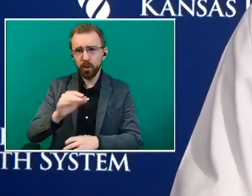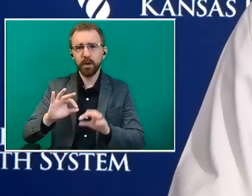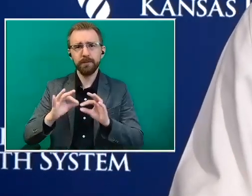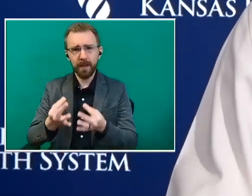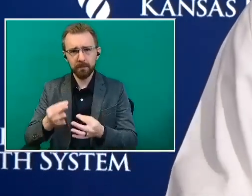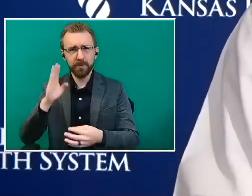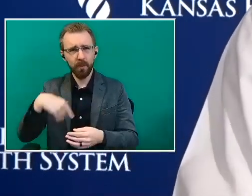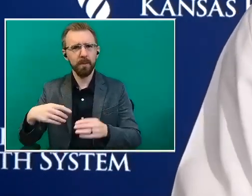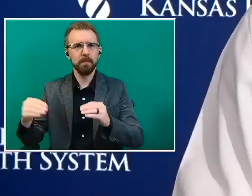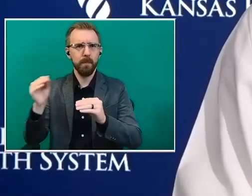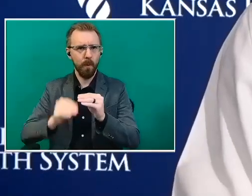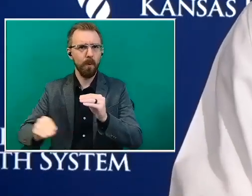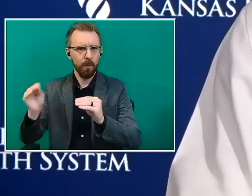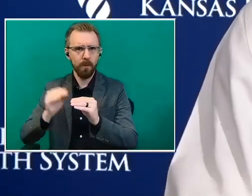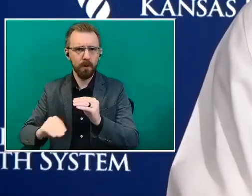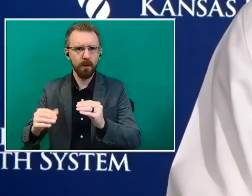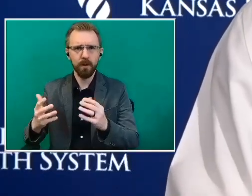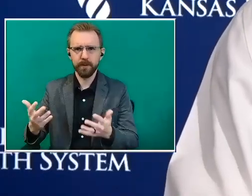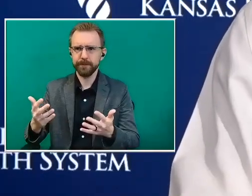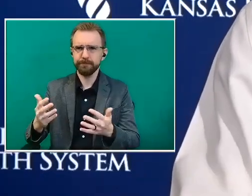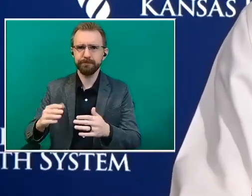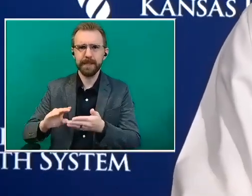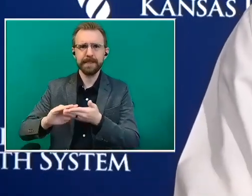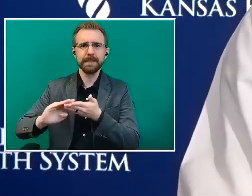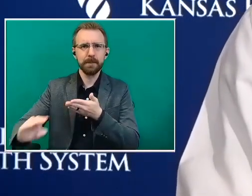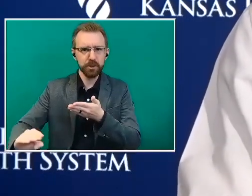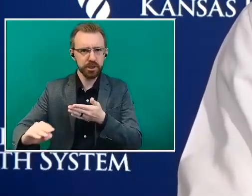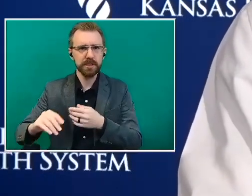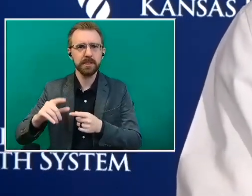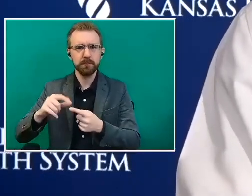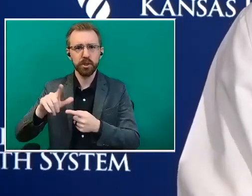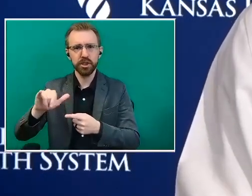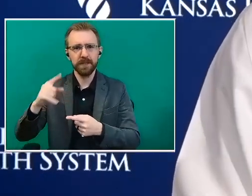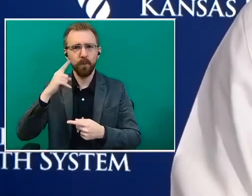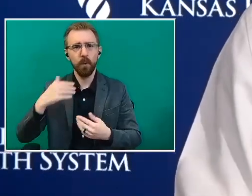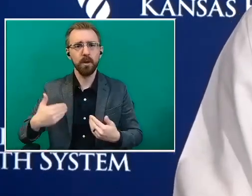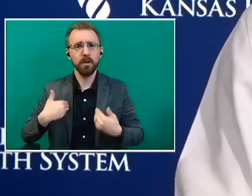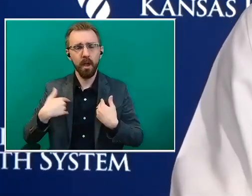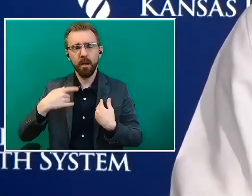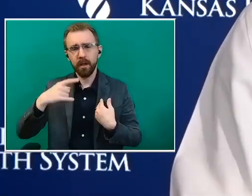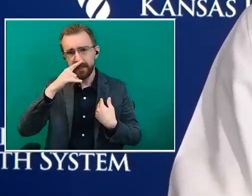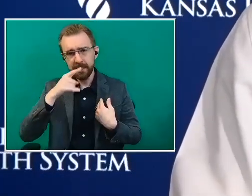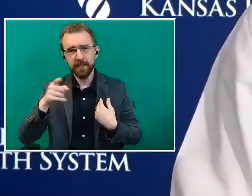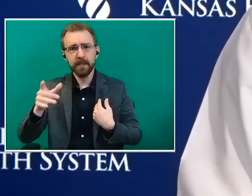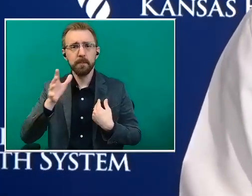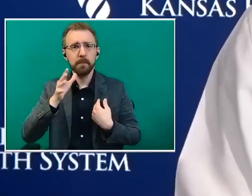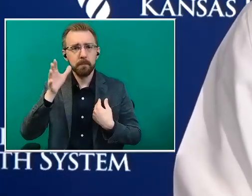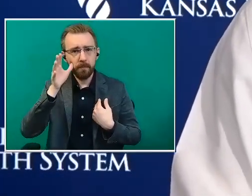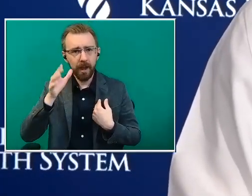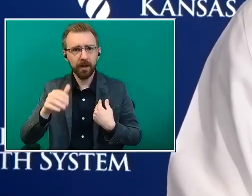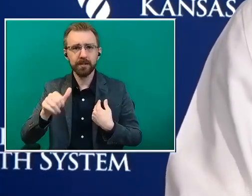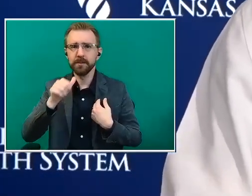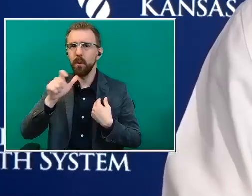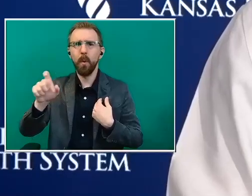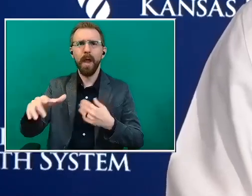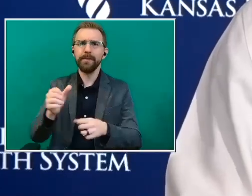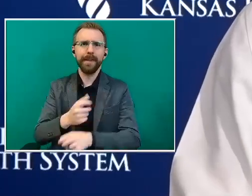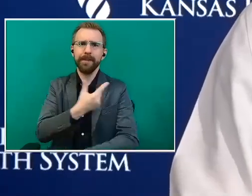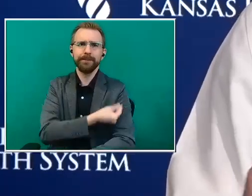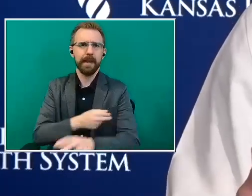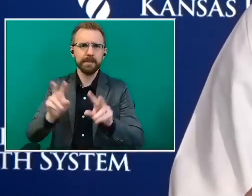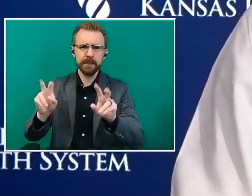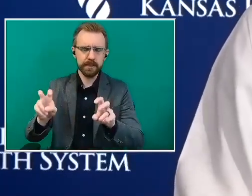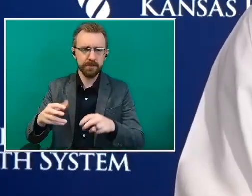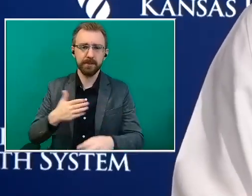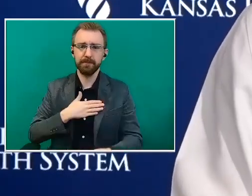more exemptions, especially for young kids by their parents to not get vaccinated. In my opinion, that